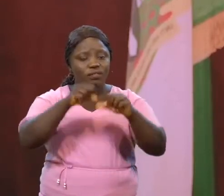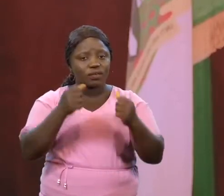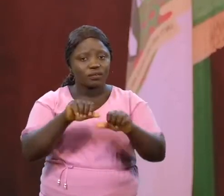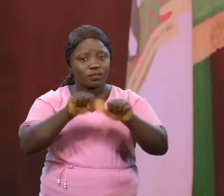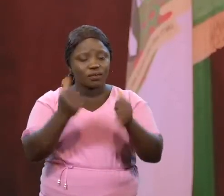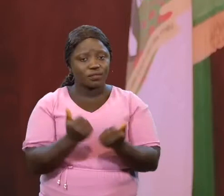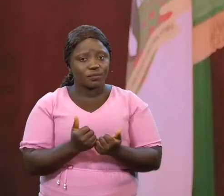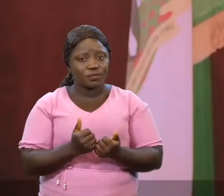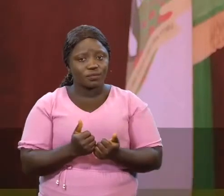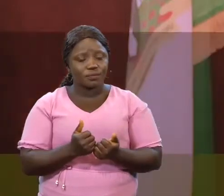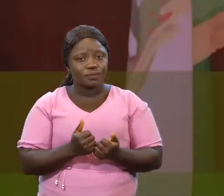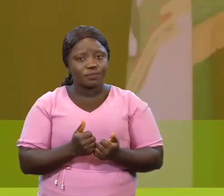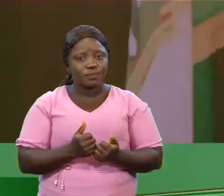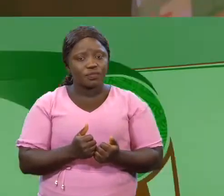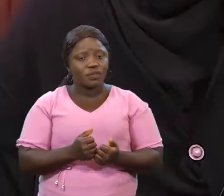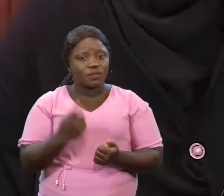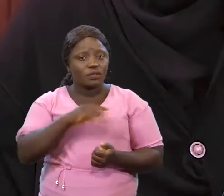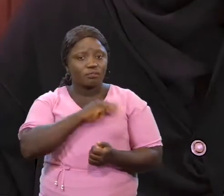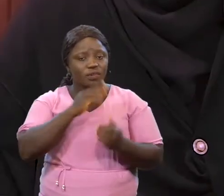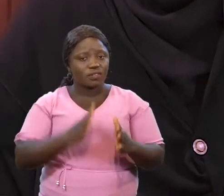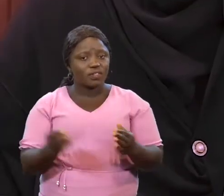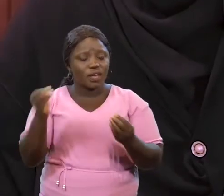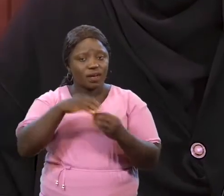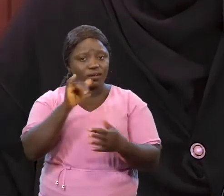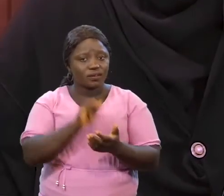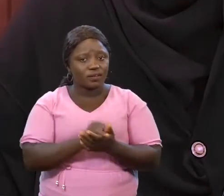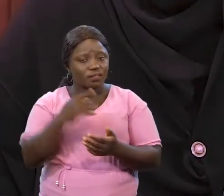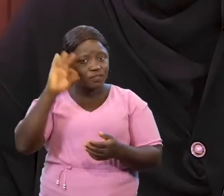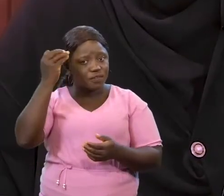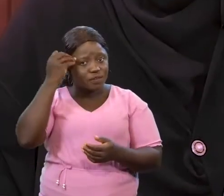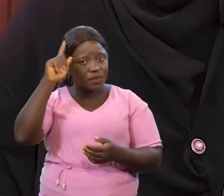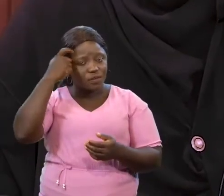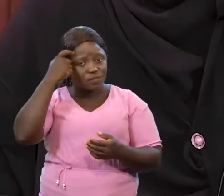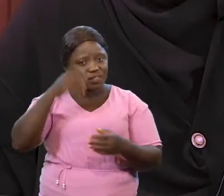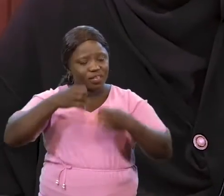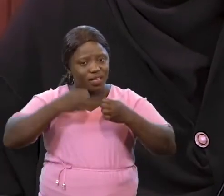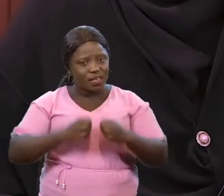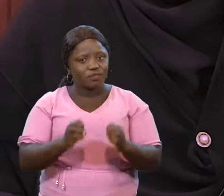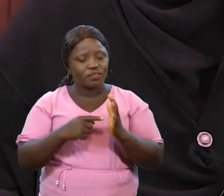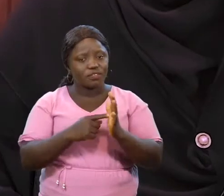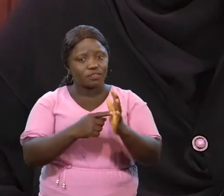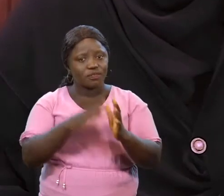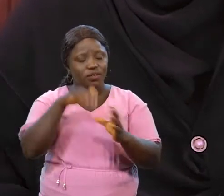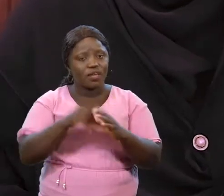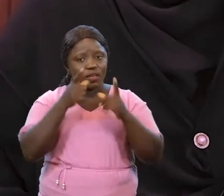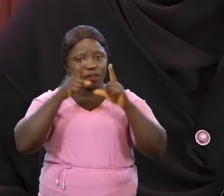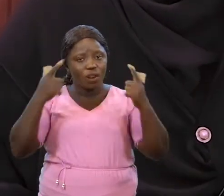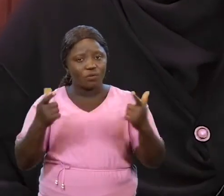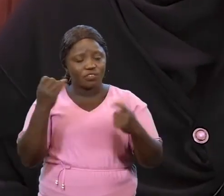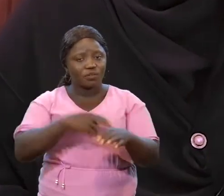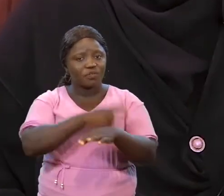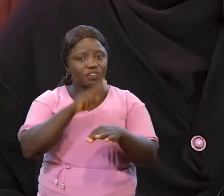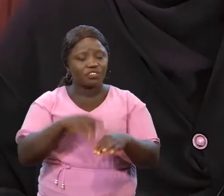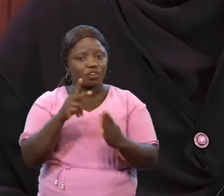sectors of the nation's economy. Farouk added that the federal government's efforts reflect in the launch